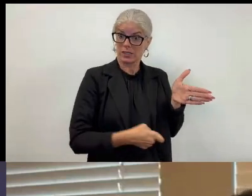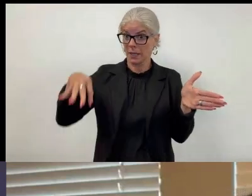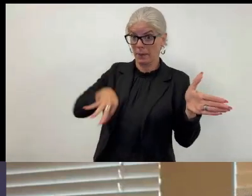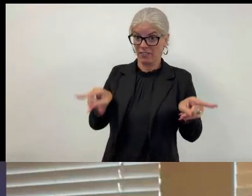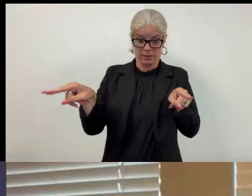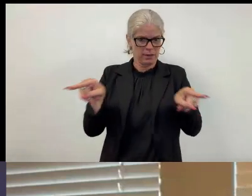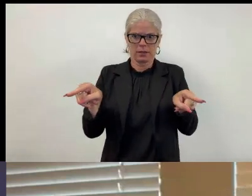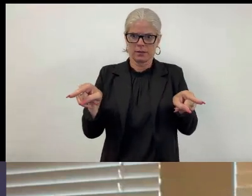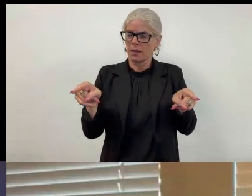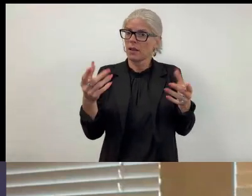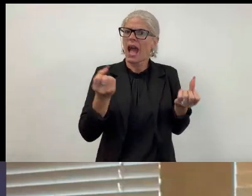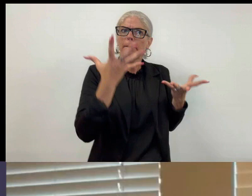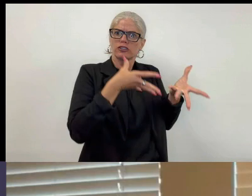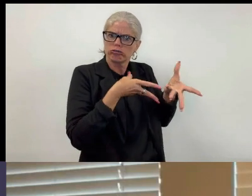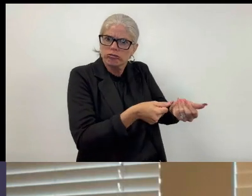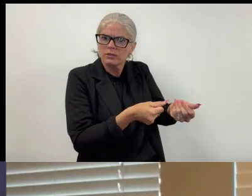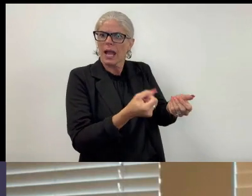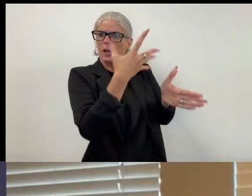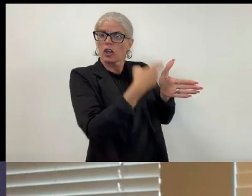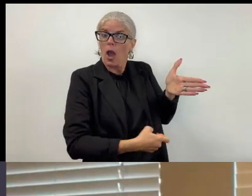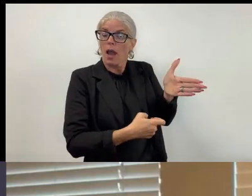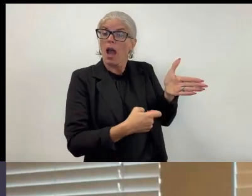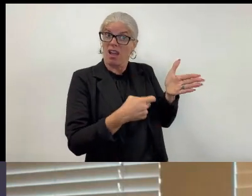analysis. Like, how much is it going to take out of